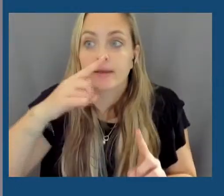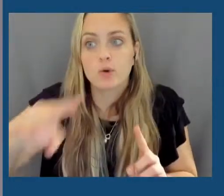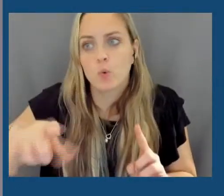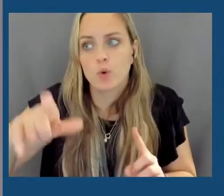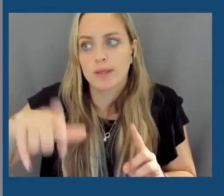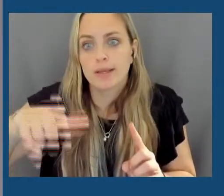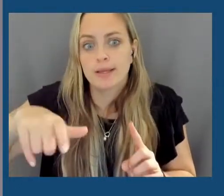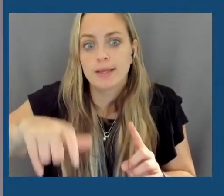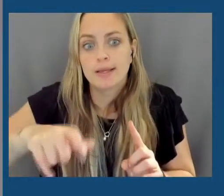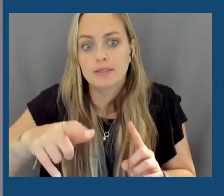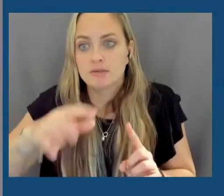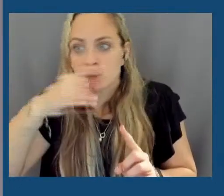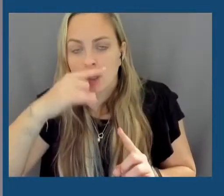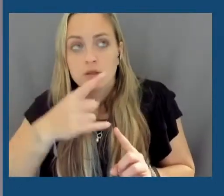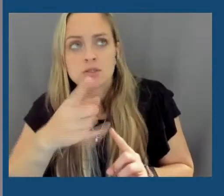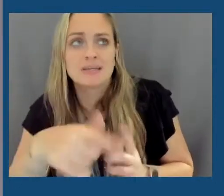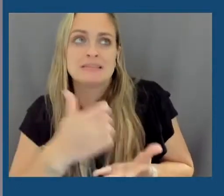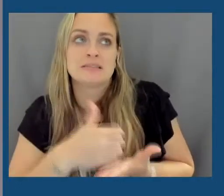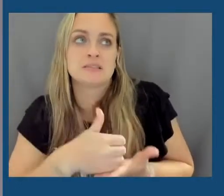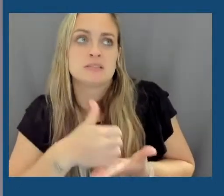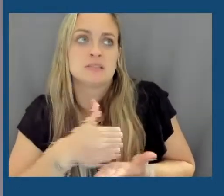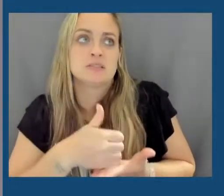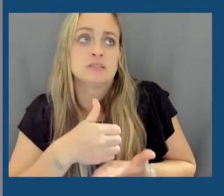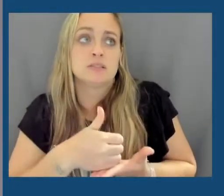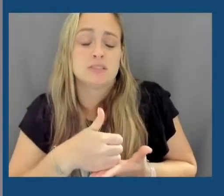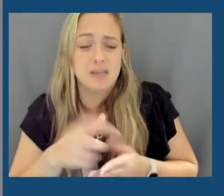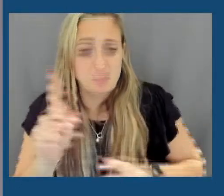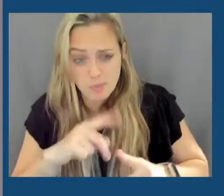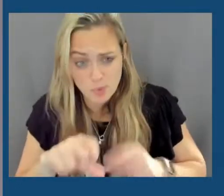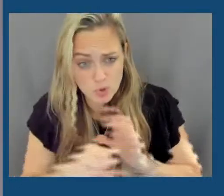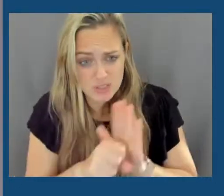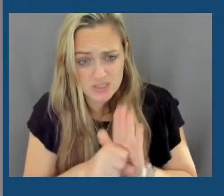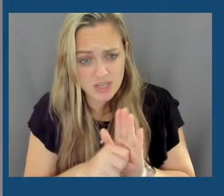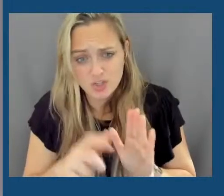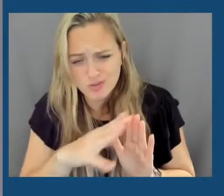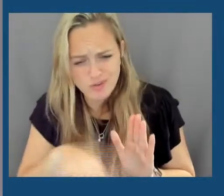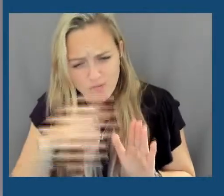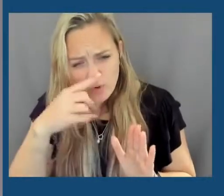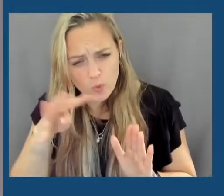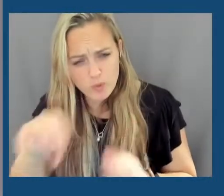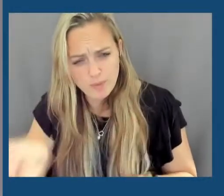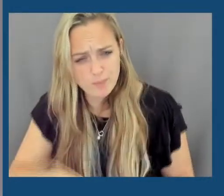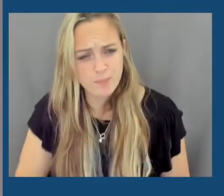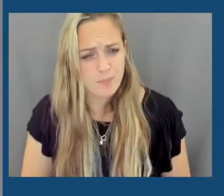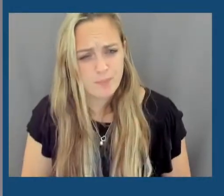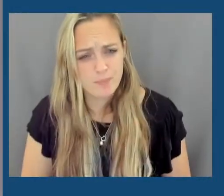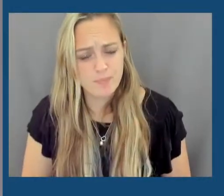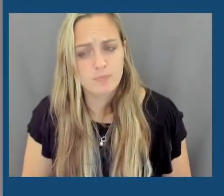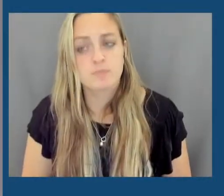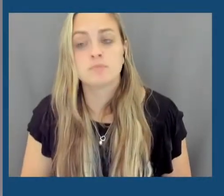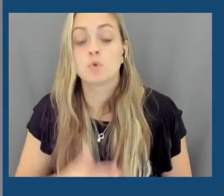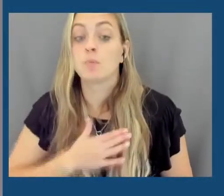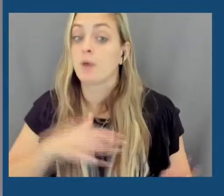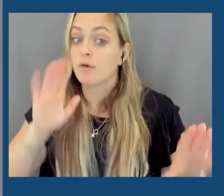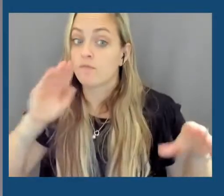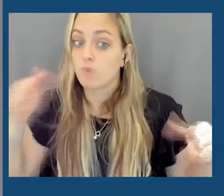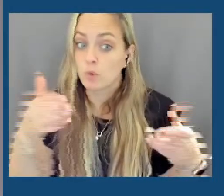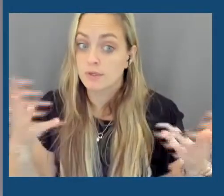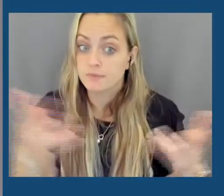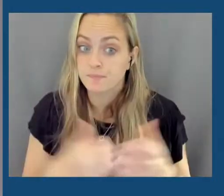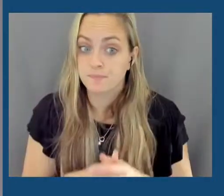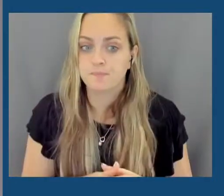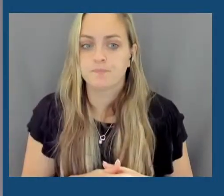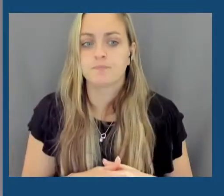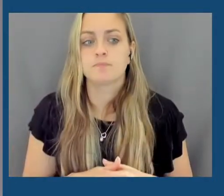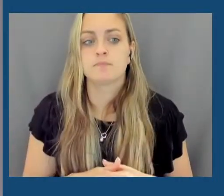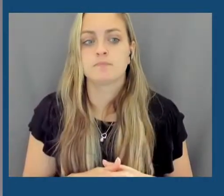crying for help, and nor should anyone in our state. So here's what I'm going to be focusing on.